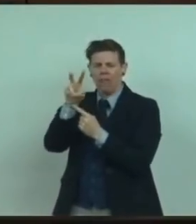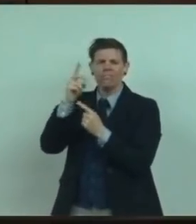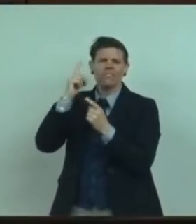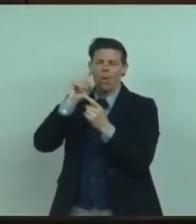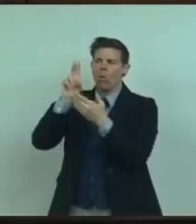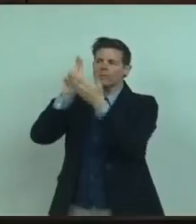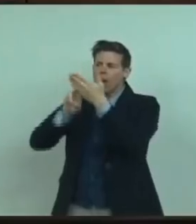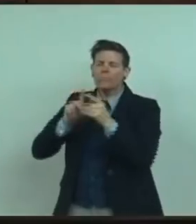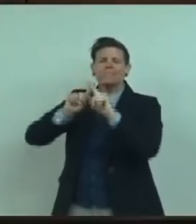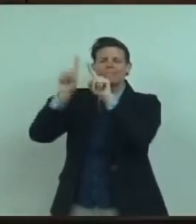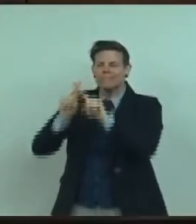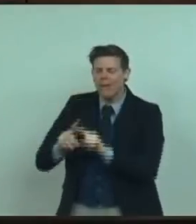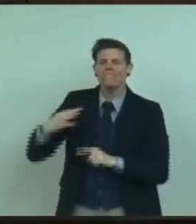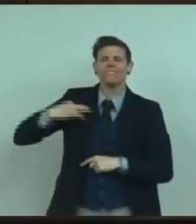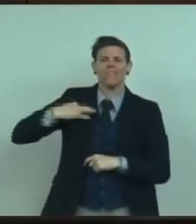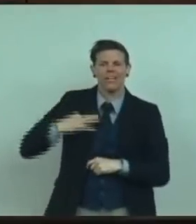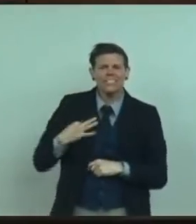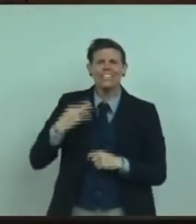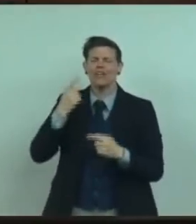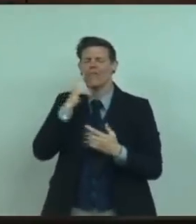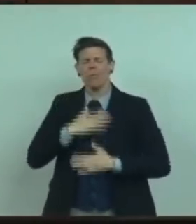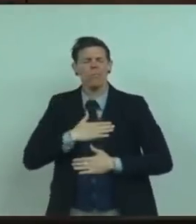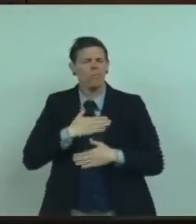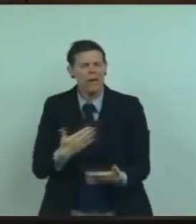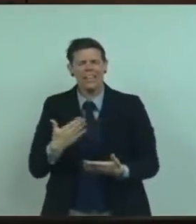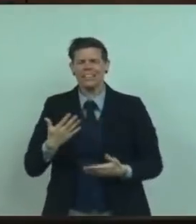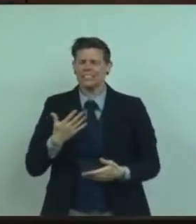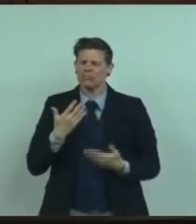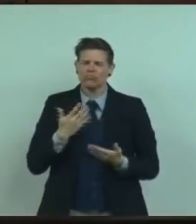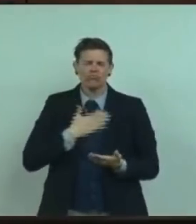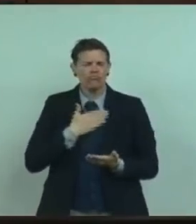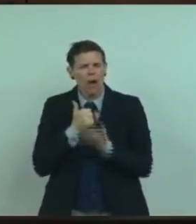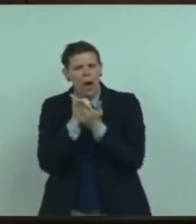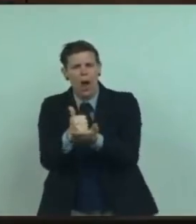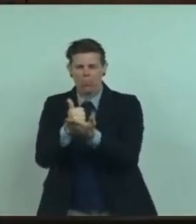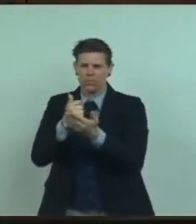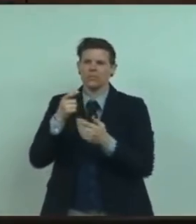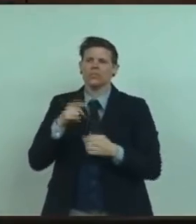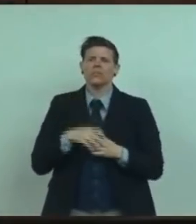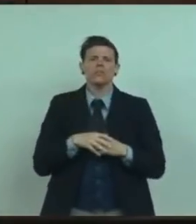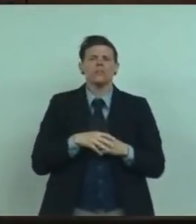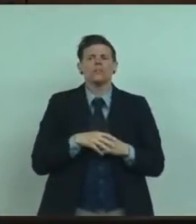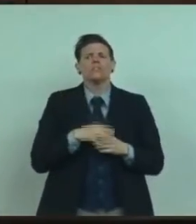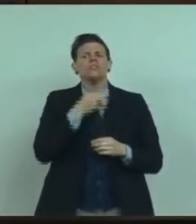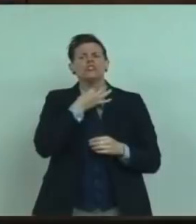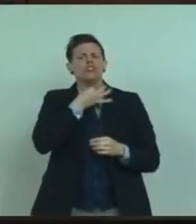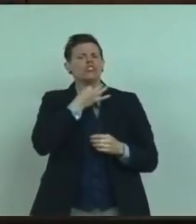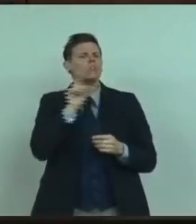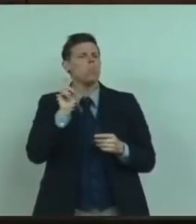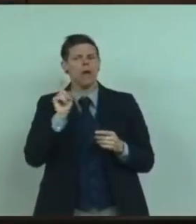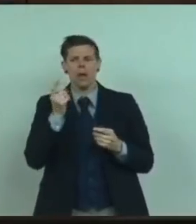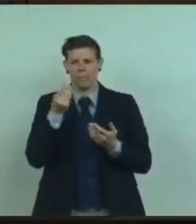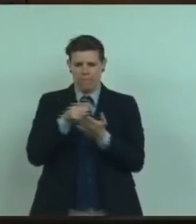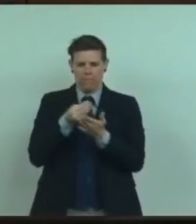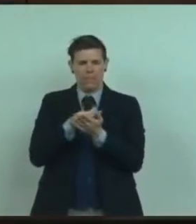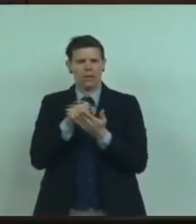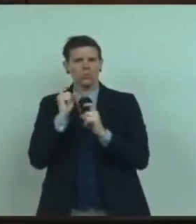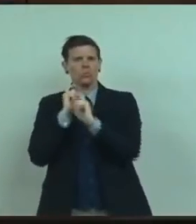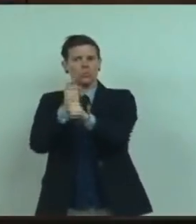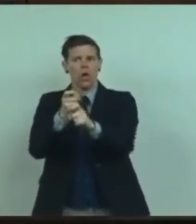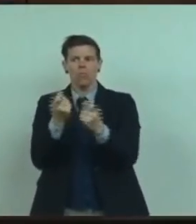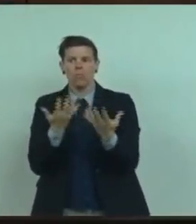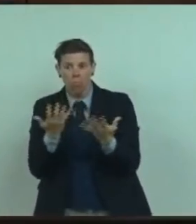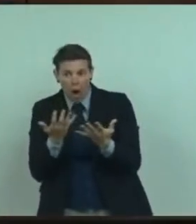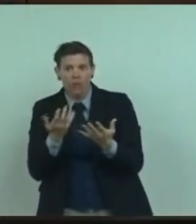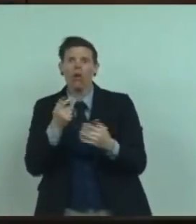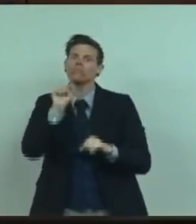about where they might be able to donate. We really appreciate that. We've got a fund that's got commitments of well over $1 million.